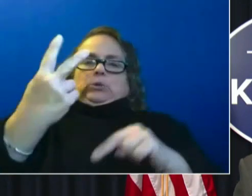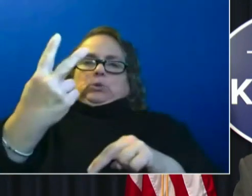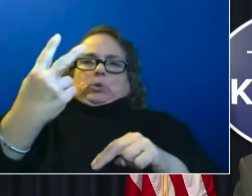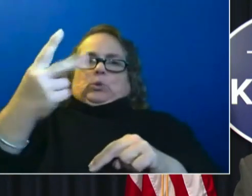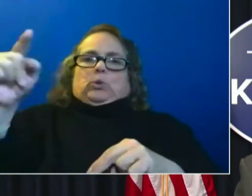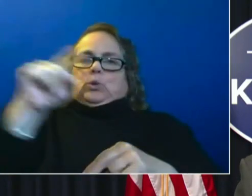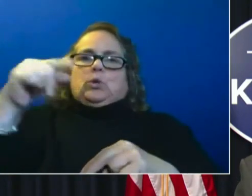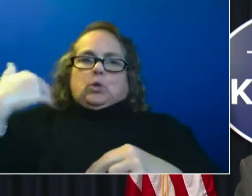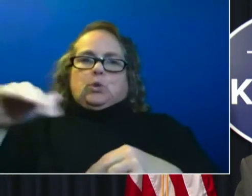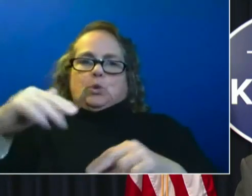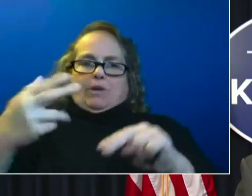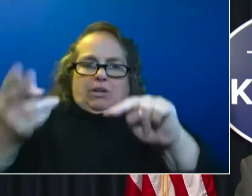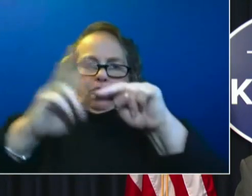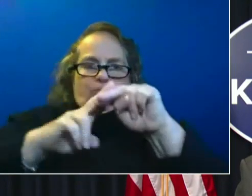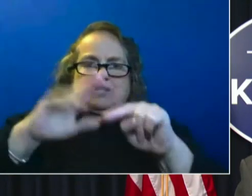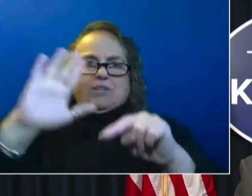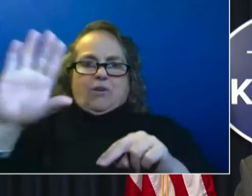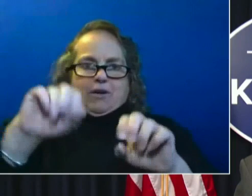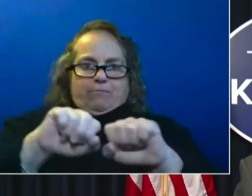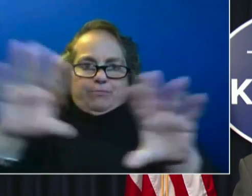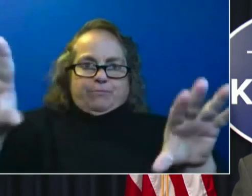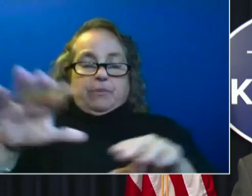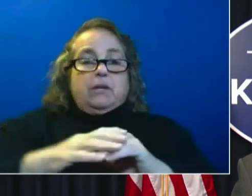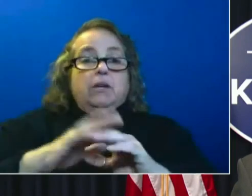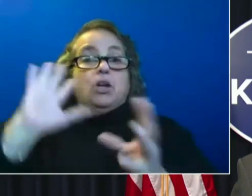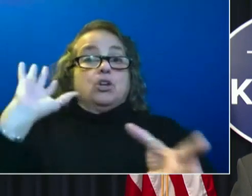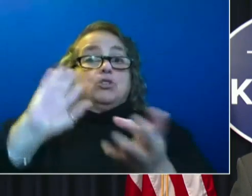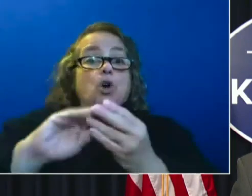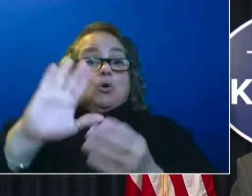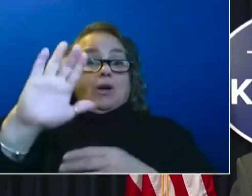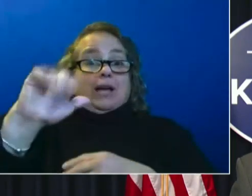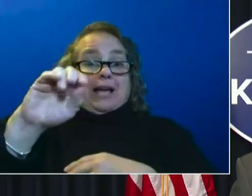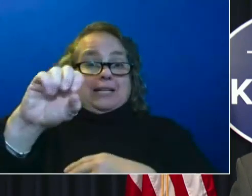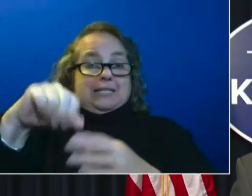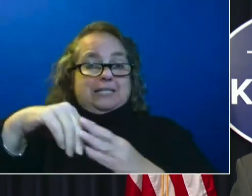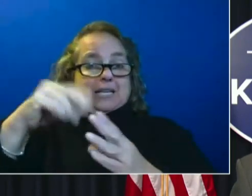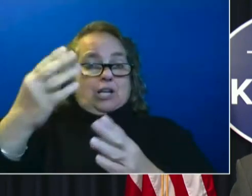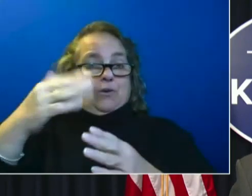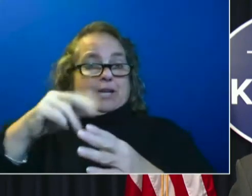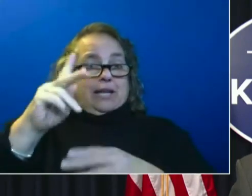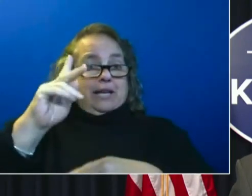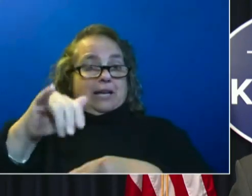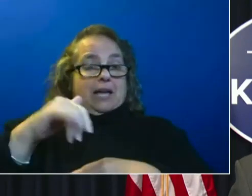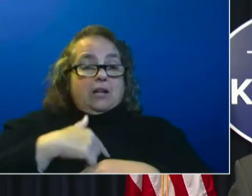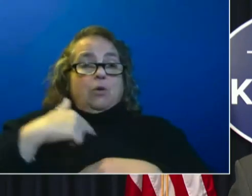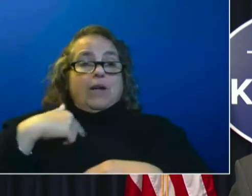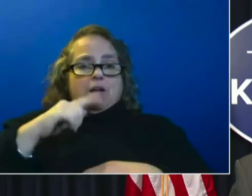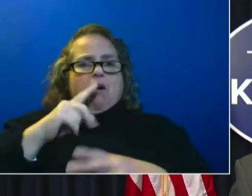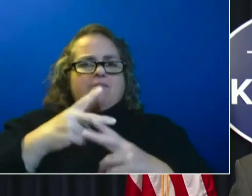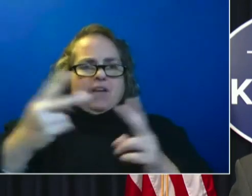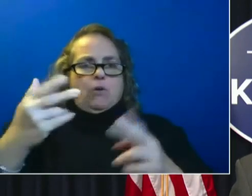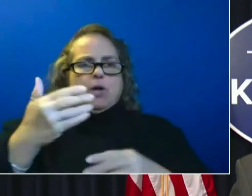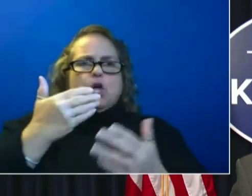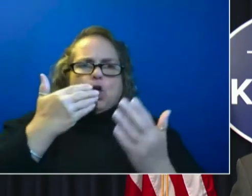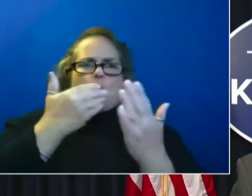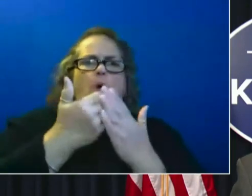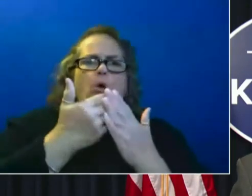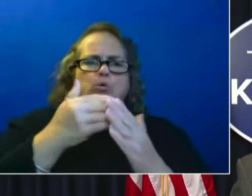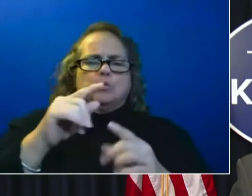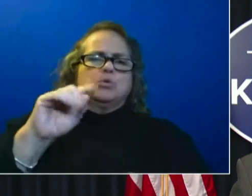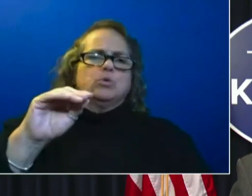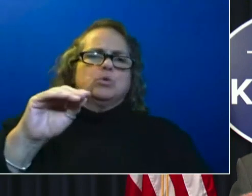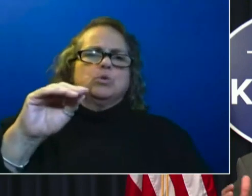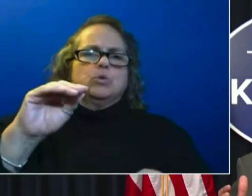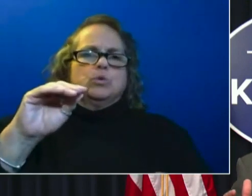them. Total cases in Kentucky, we're getting very close to a total case